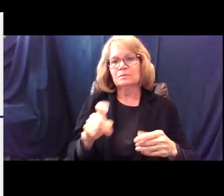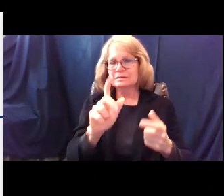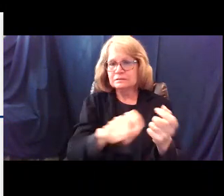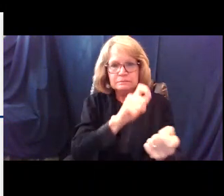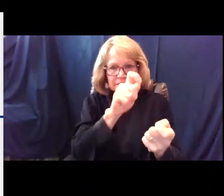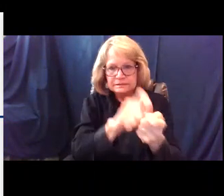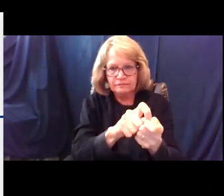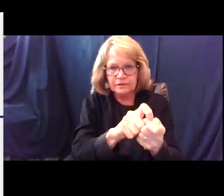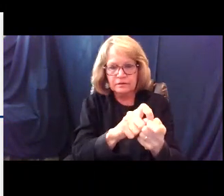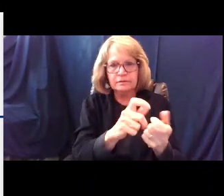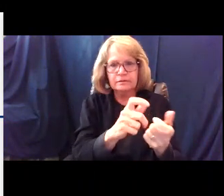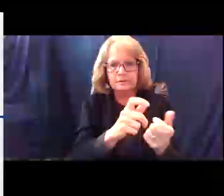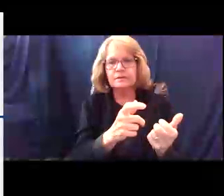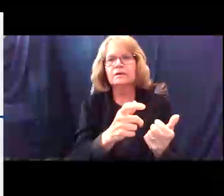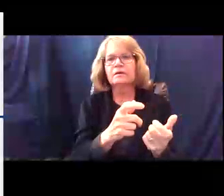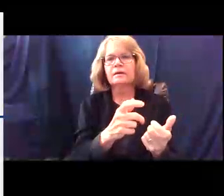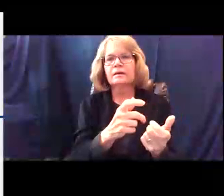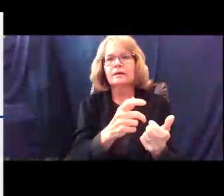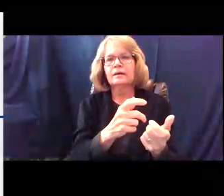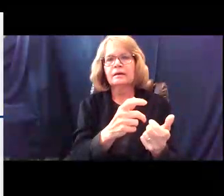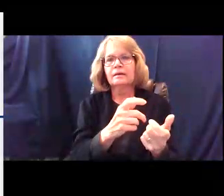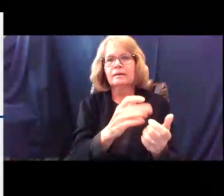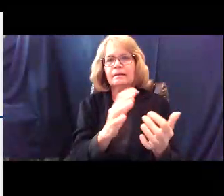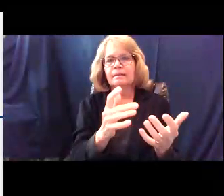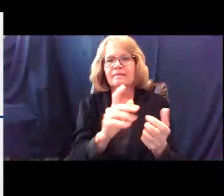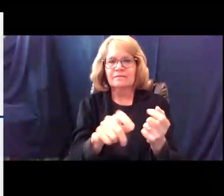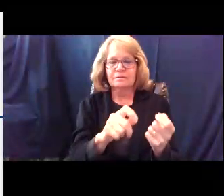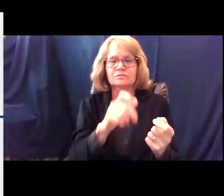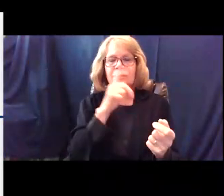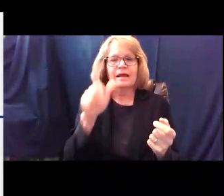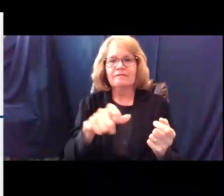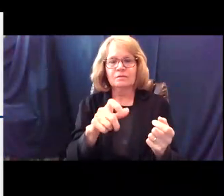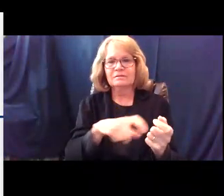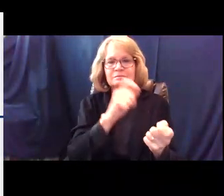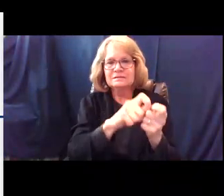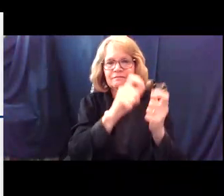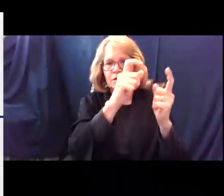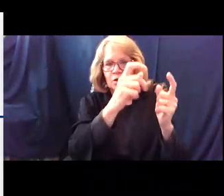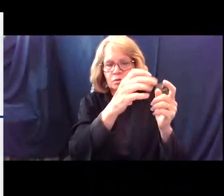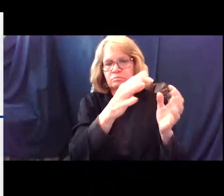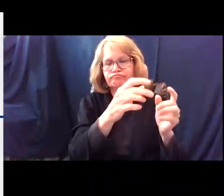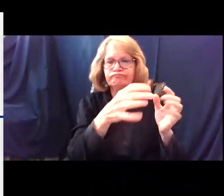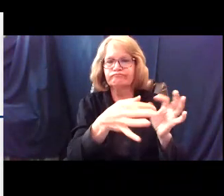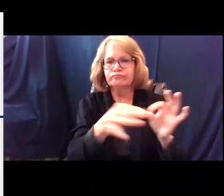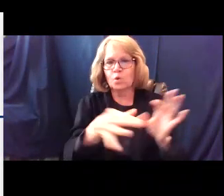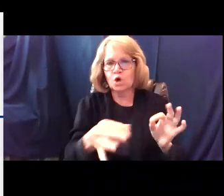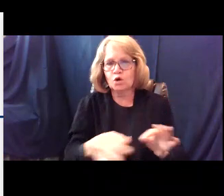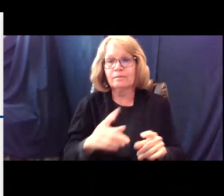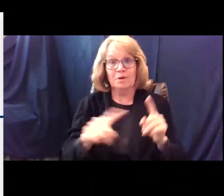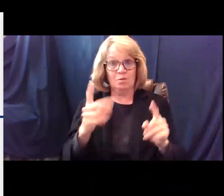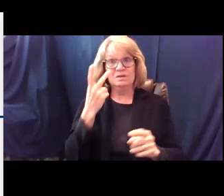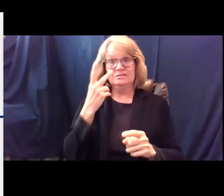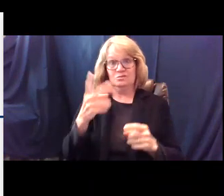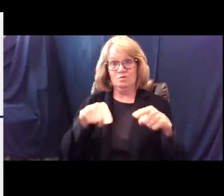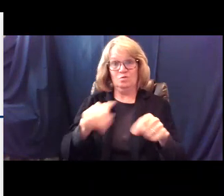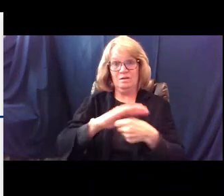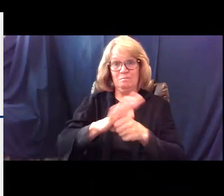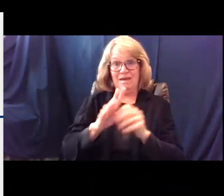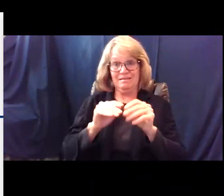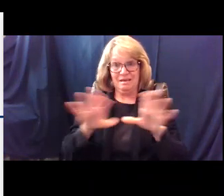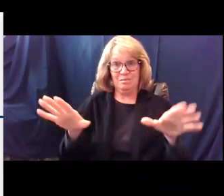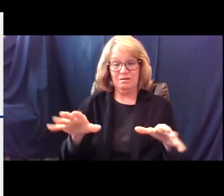specific and specific verbiage, but we saw this a lot during the pandemic when a lot of folks